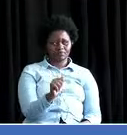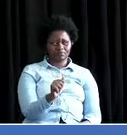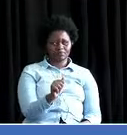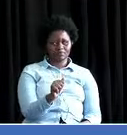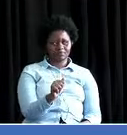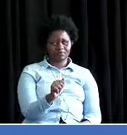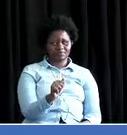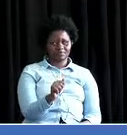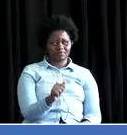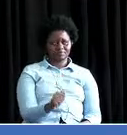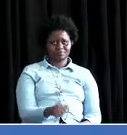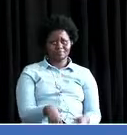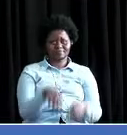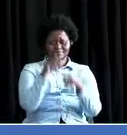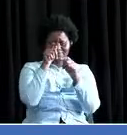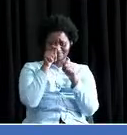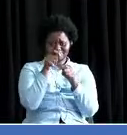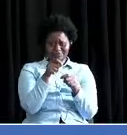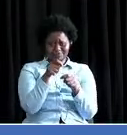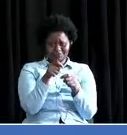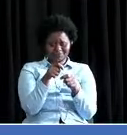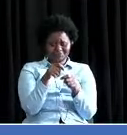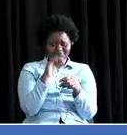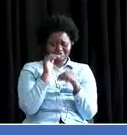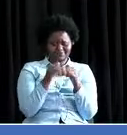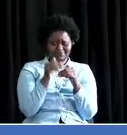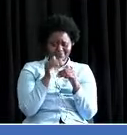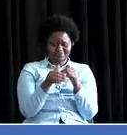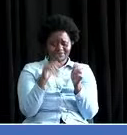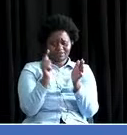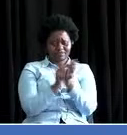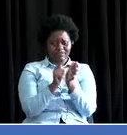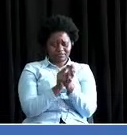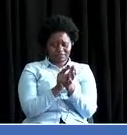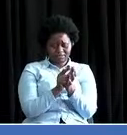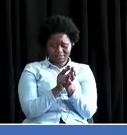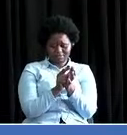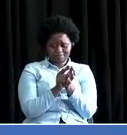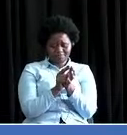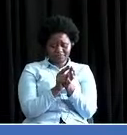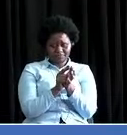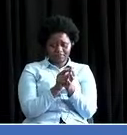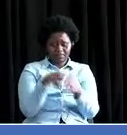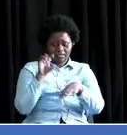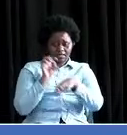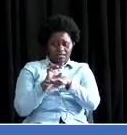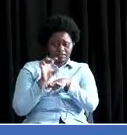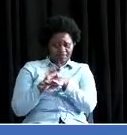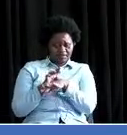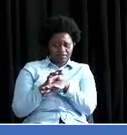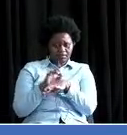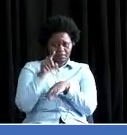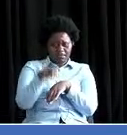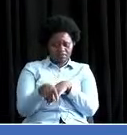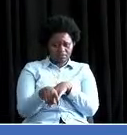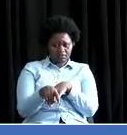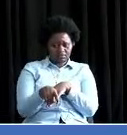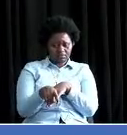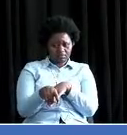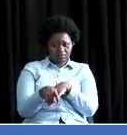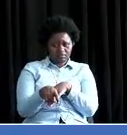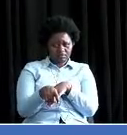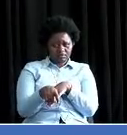Thank you, Honorable Speaker. I think I'm covered that the legal advice must be